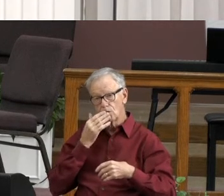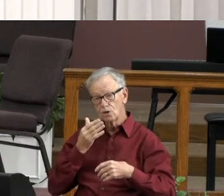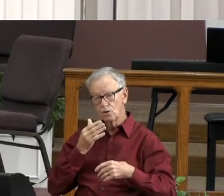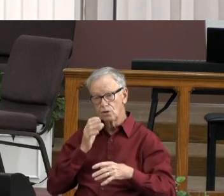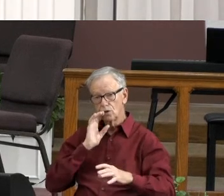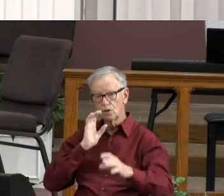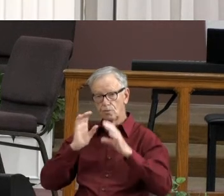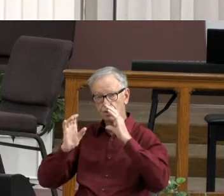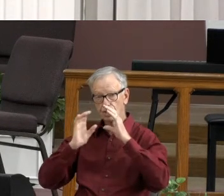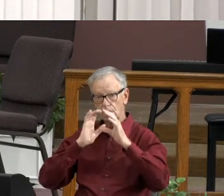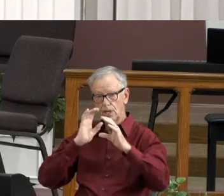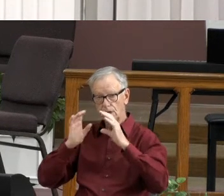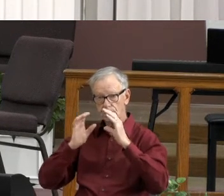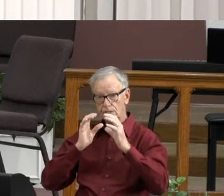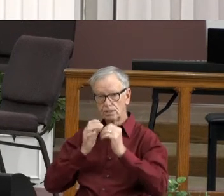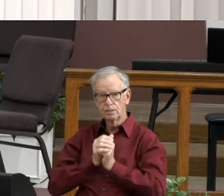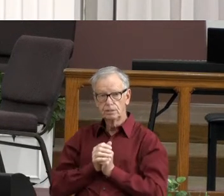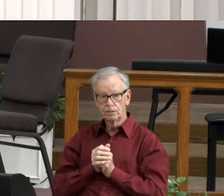it.